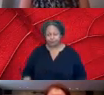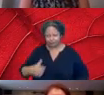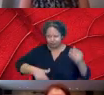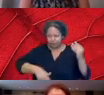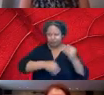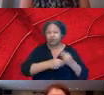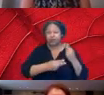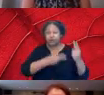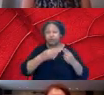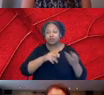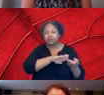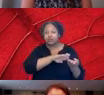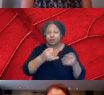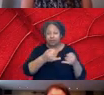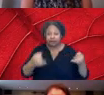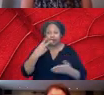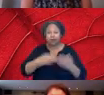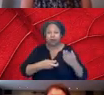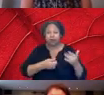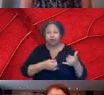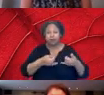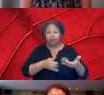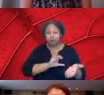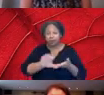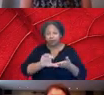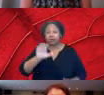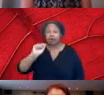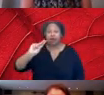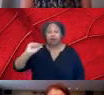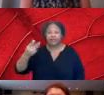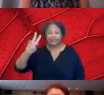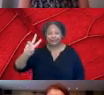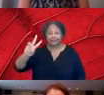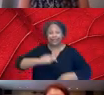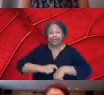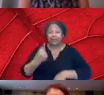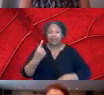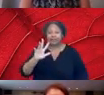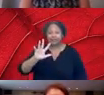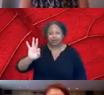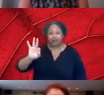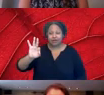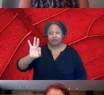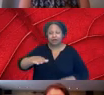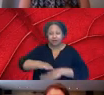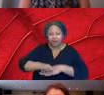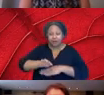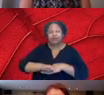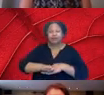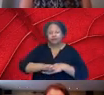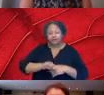nomination deadline, which for both awards is August 16th at 11:59 p.m. Eastern Standard Time.